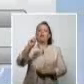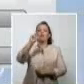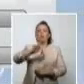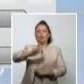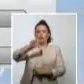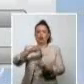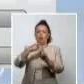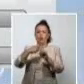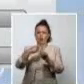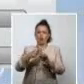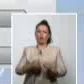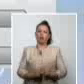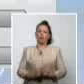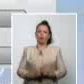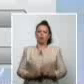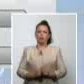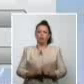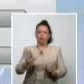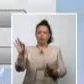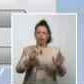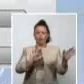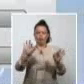Cubans. 19, that is